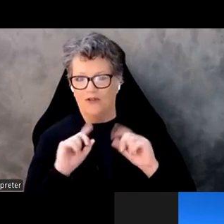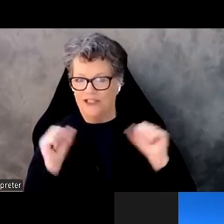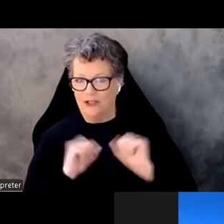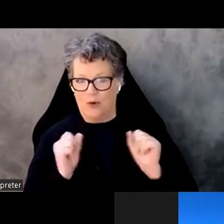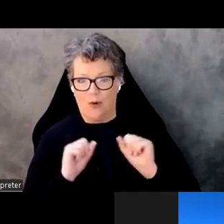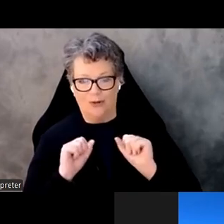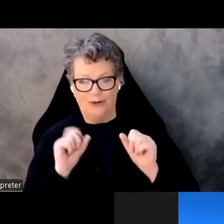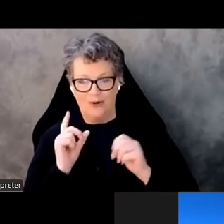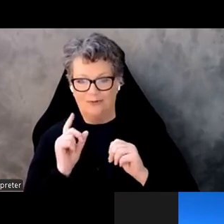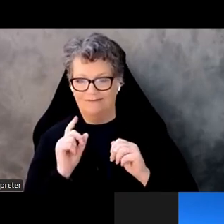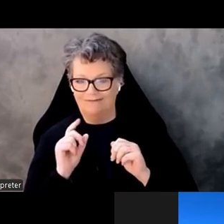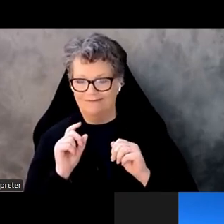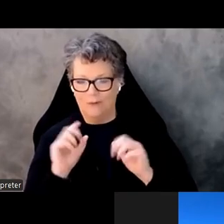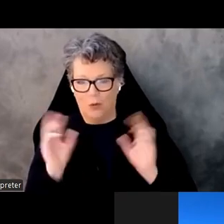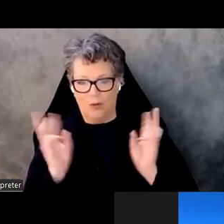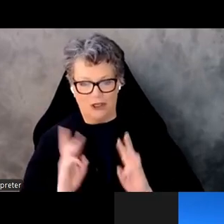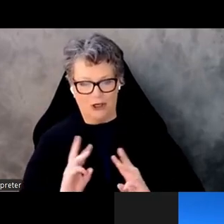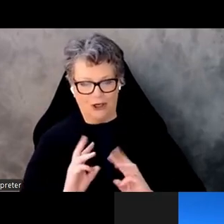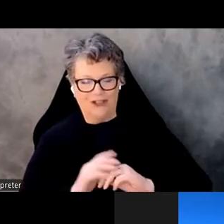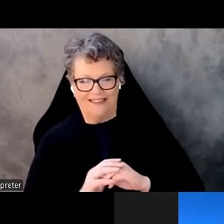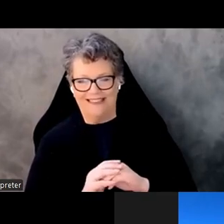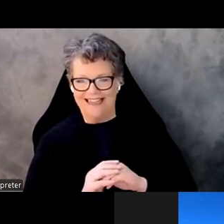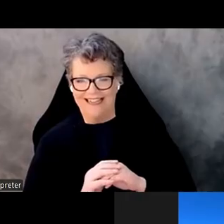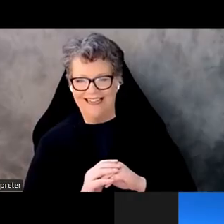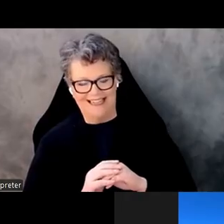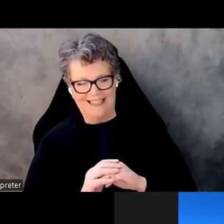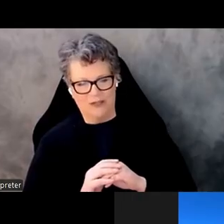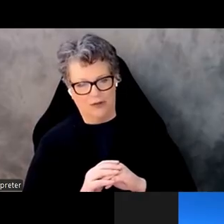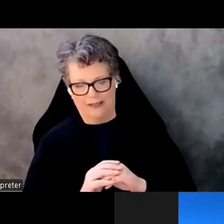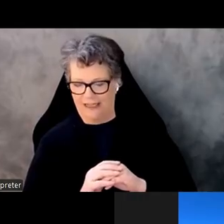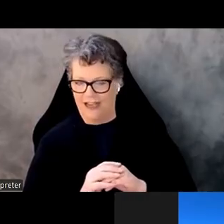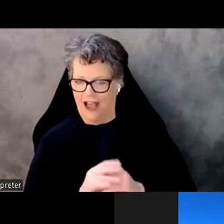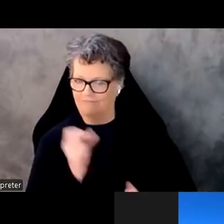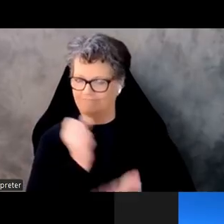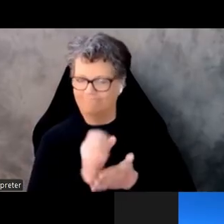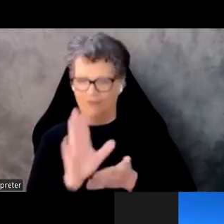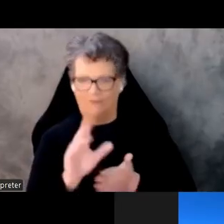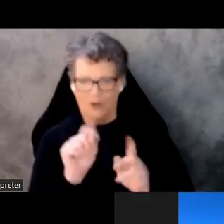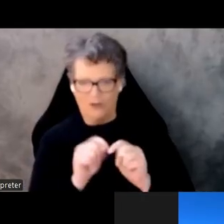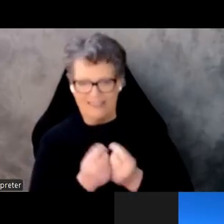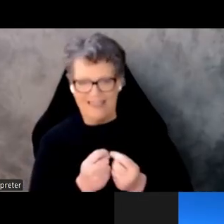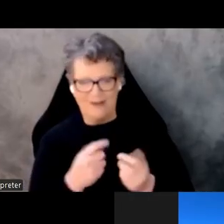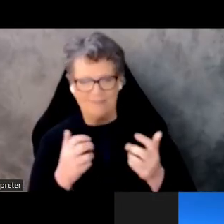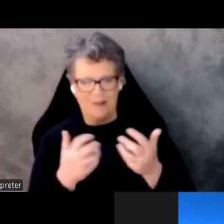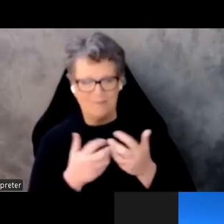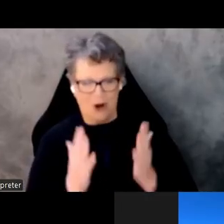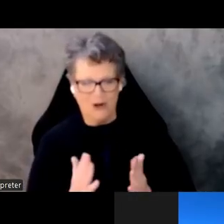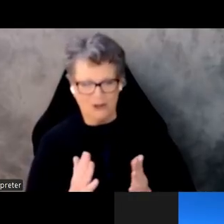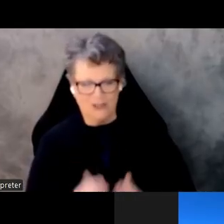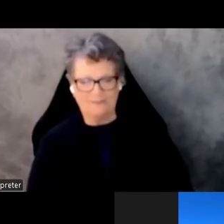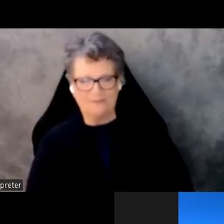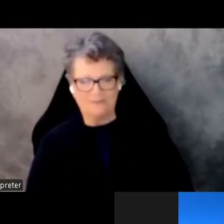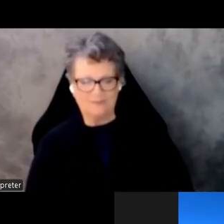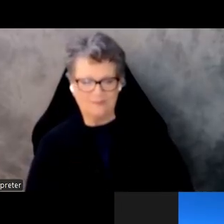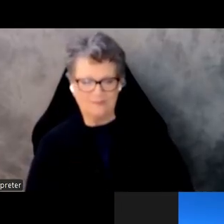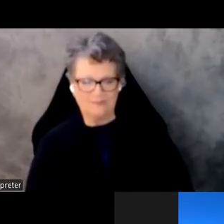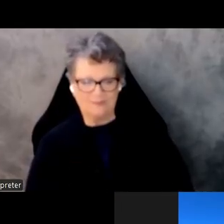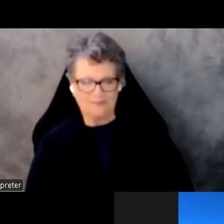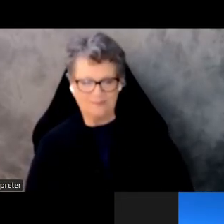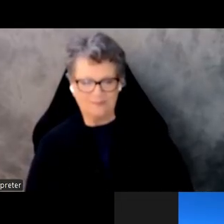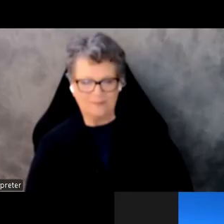winter, a lot of it over such a cold winter. I mean, it's a testament to your team and the partners that PGH2O partner with all the